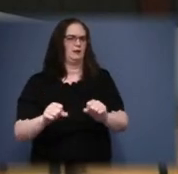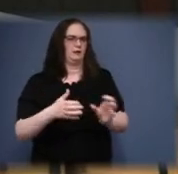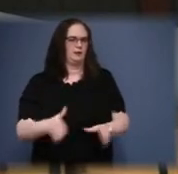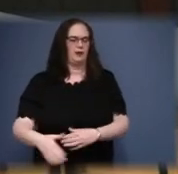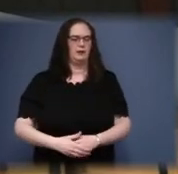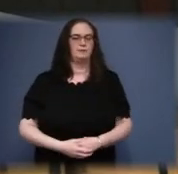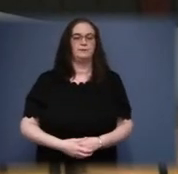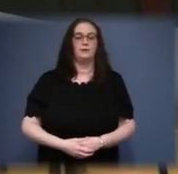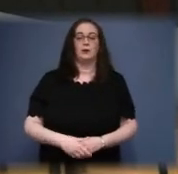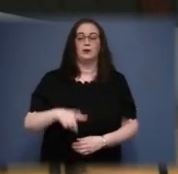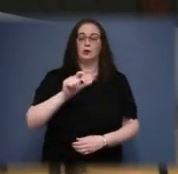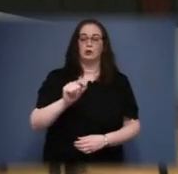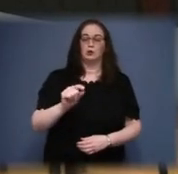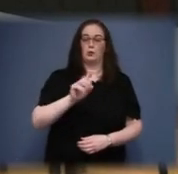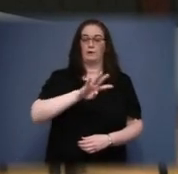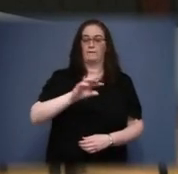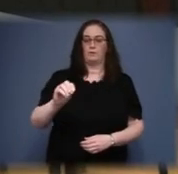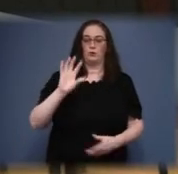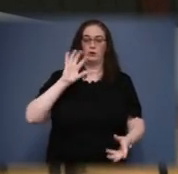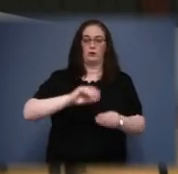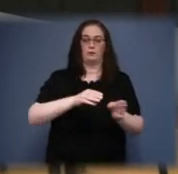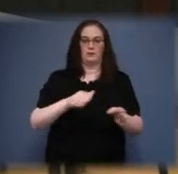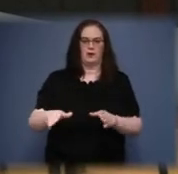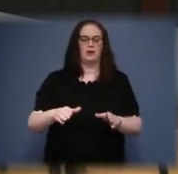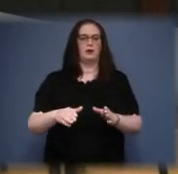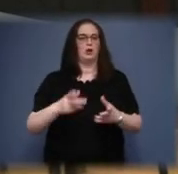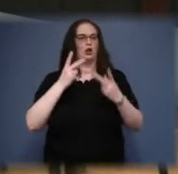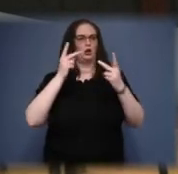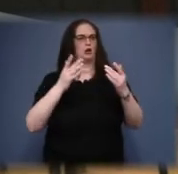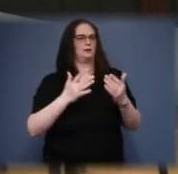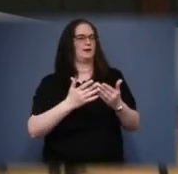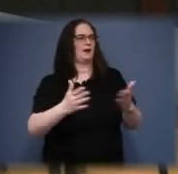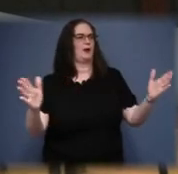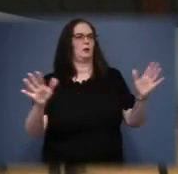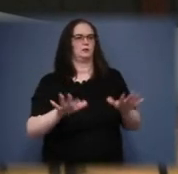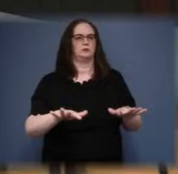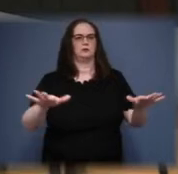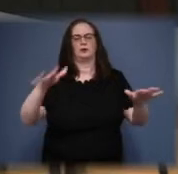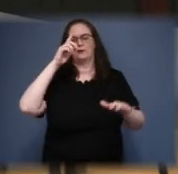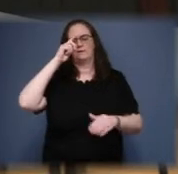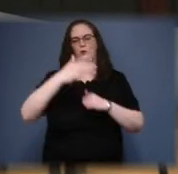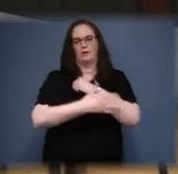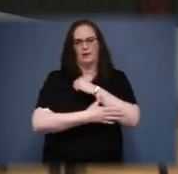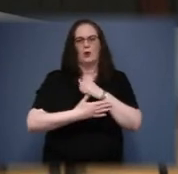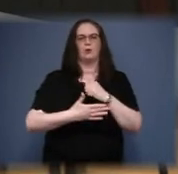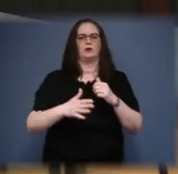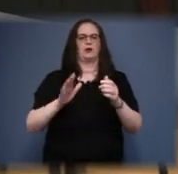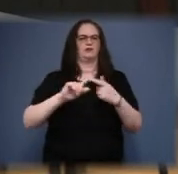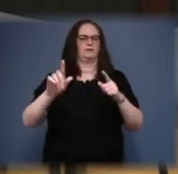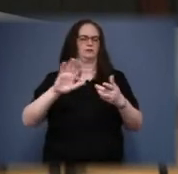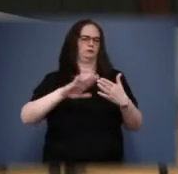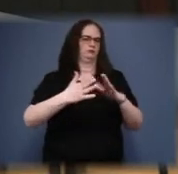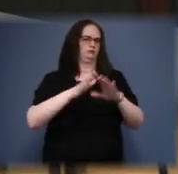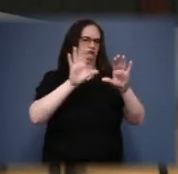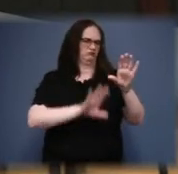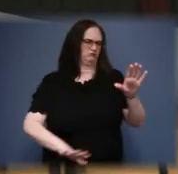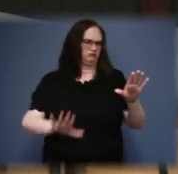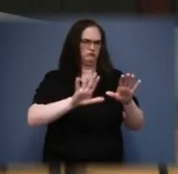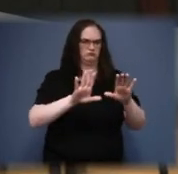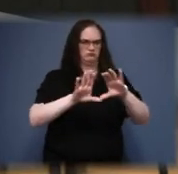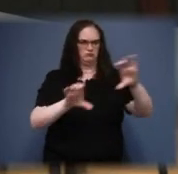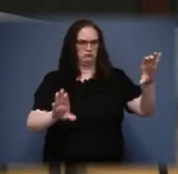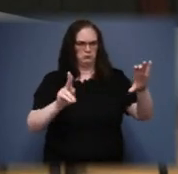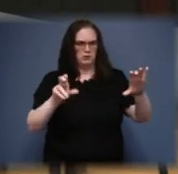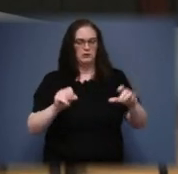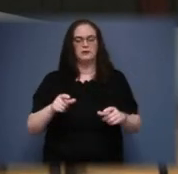While the 2040 Comprehensive Plan is an outward-looking document for the county and municipalities, this sustainability plan